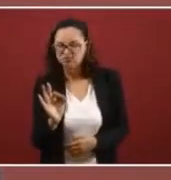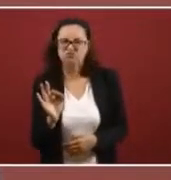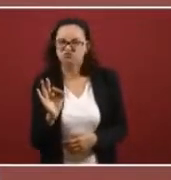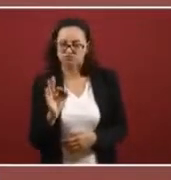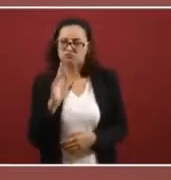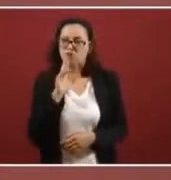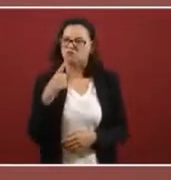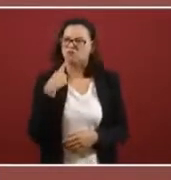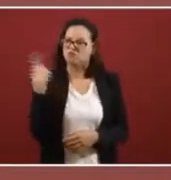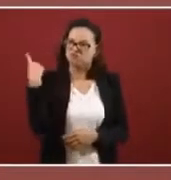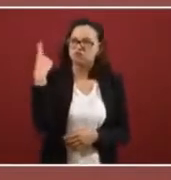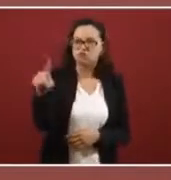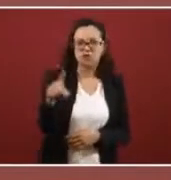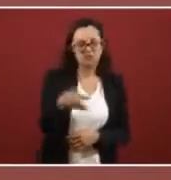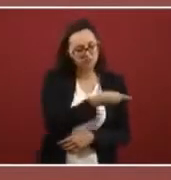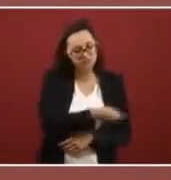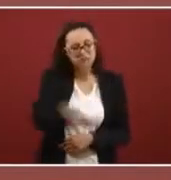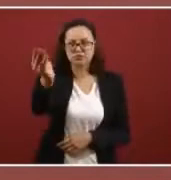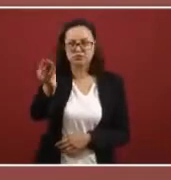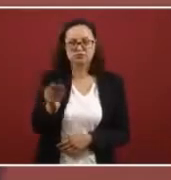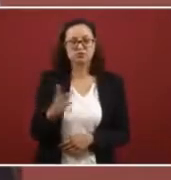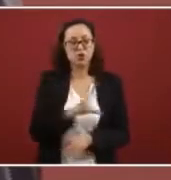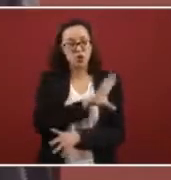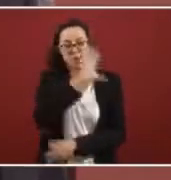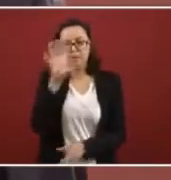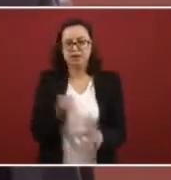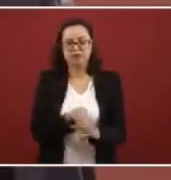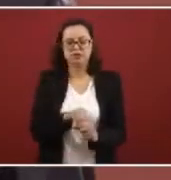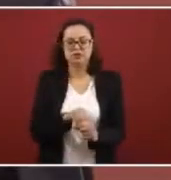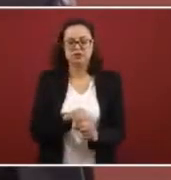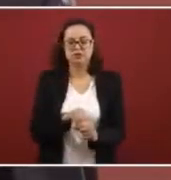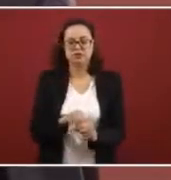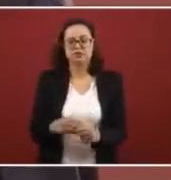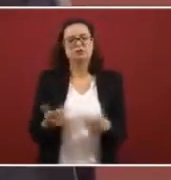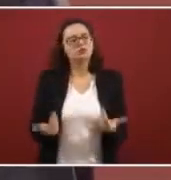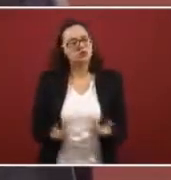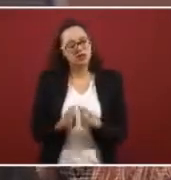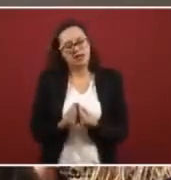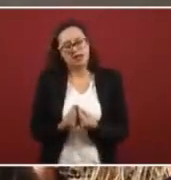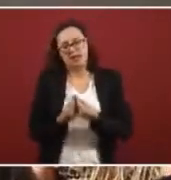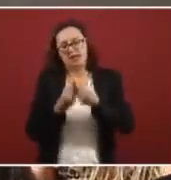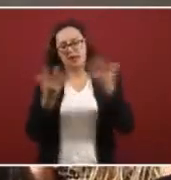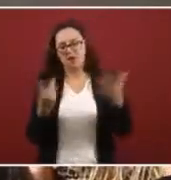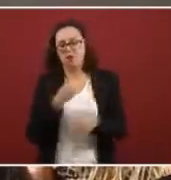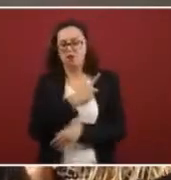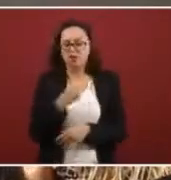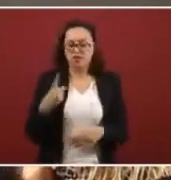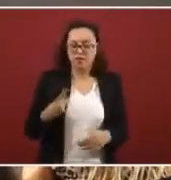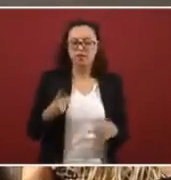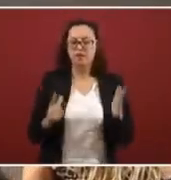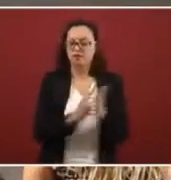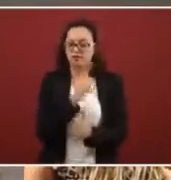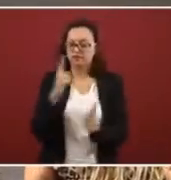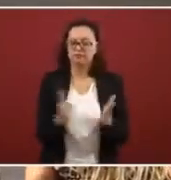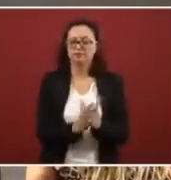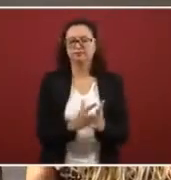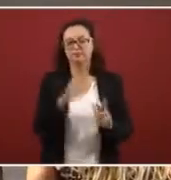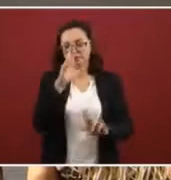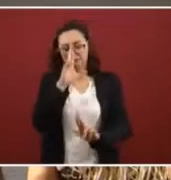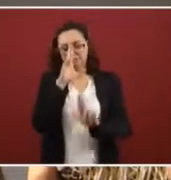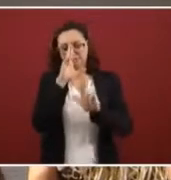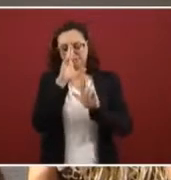told to the proper authorities. But of course, protecting the due course